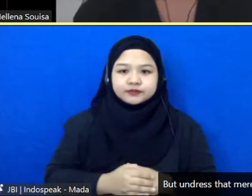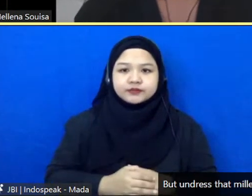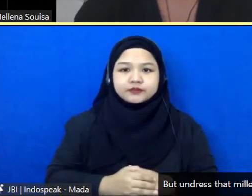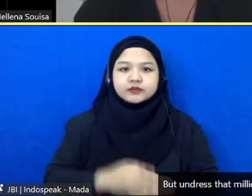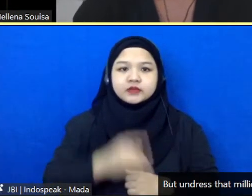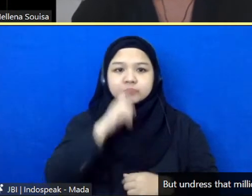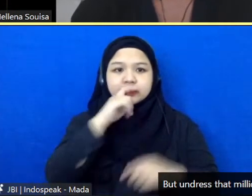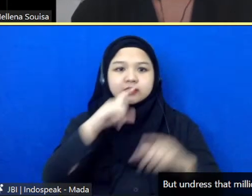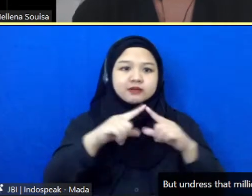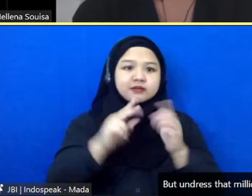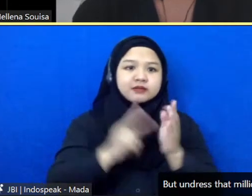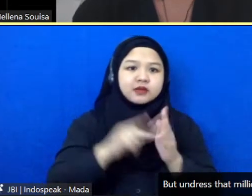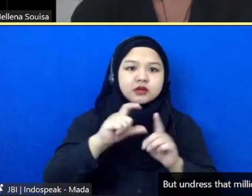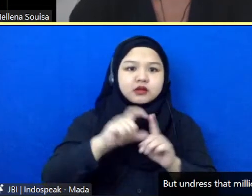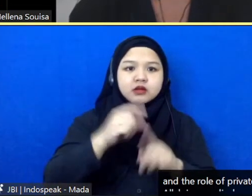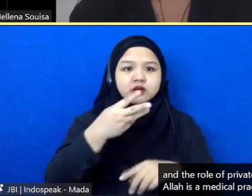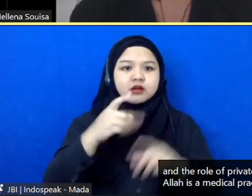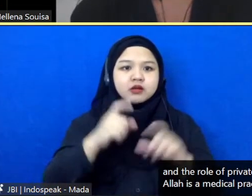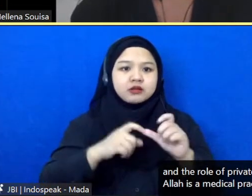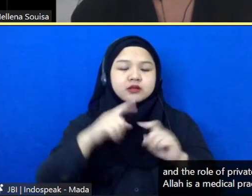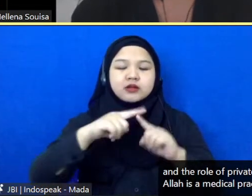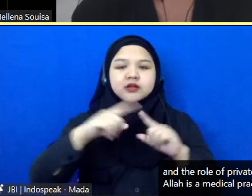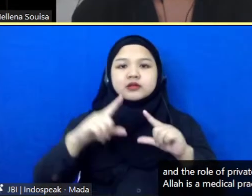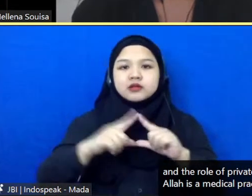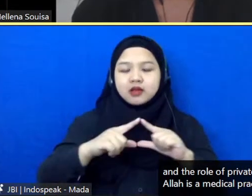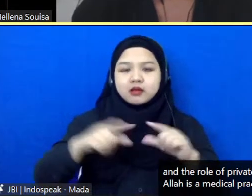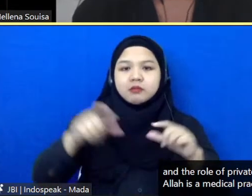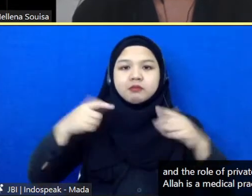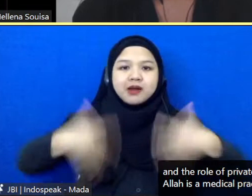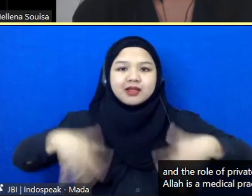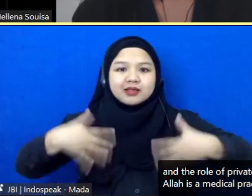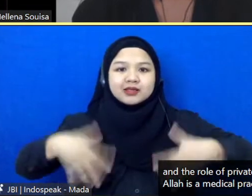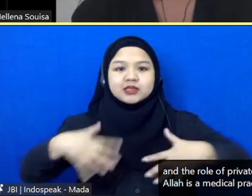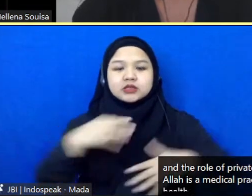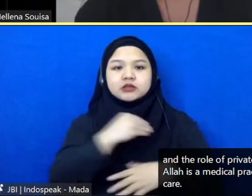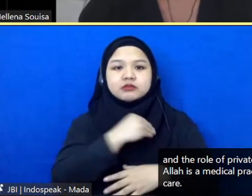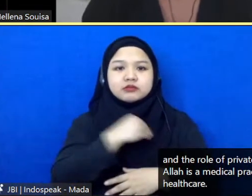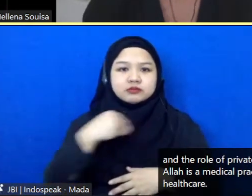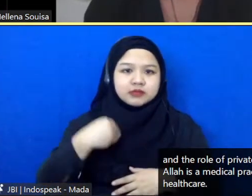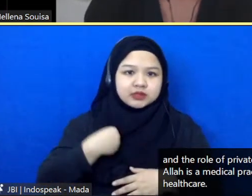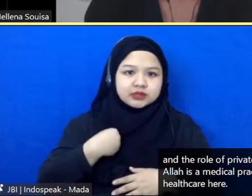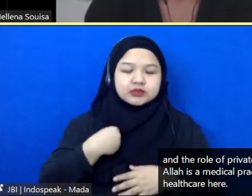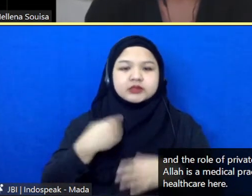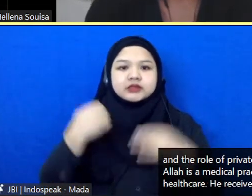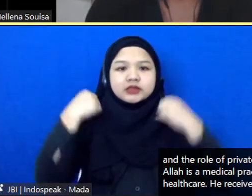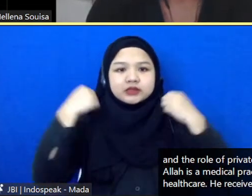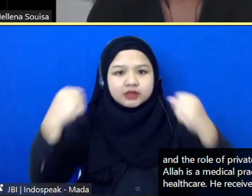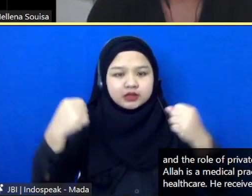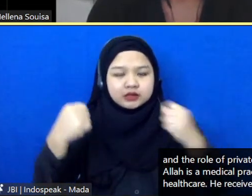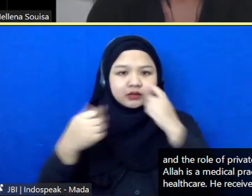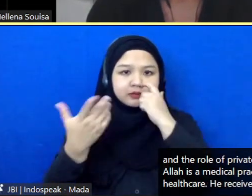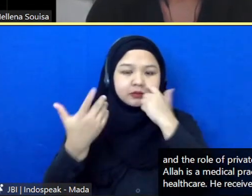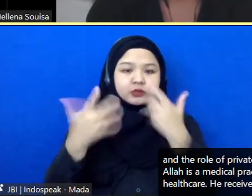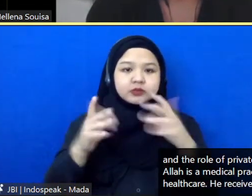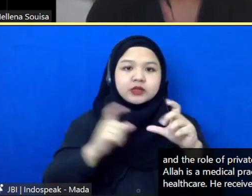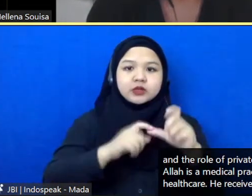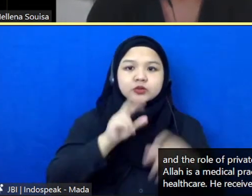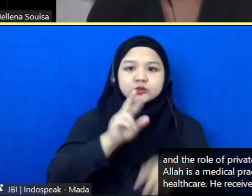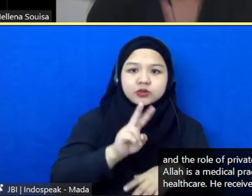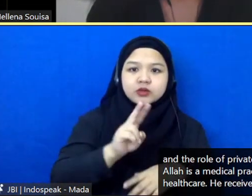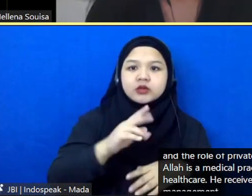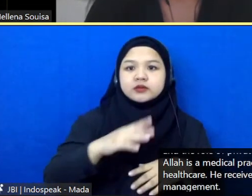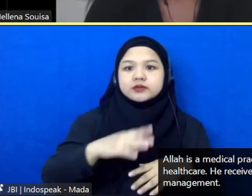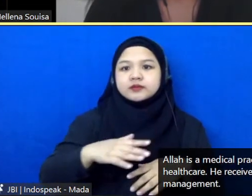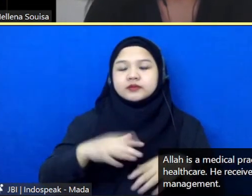is a medical practitioner and works in primary health care. He received a master's degree in hospital